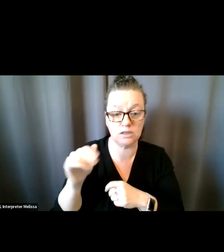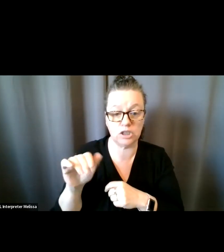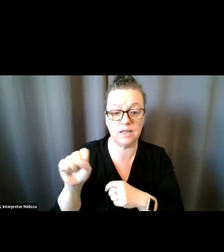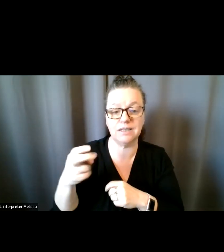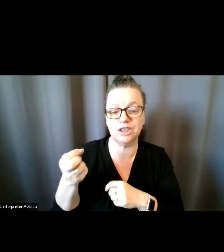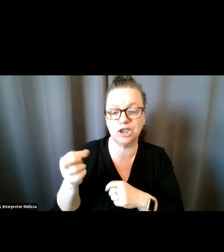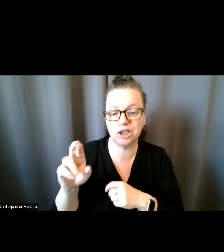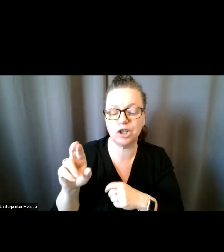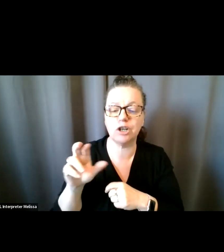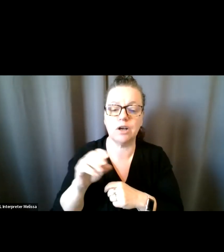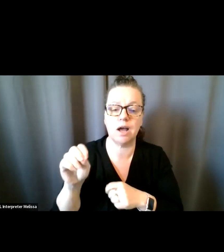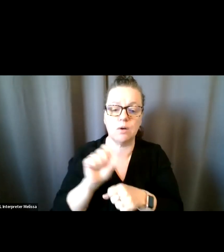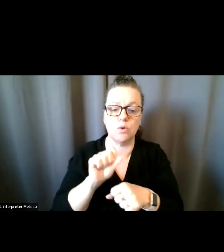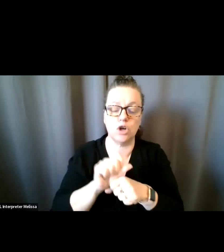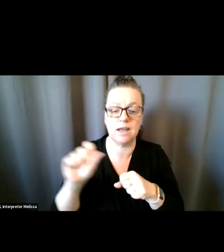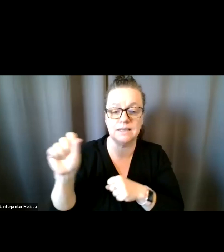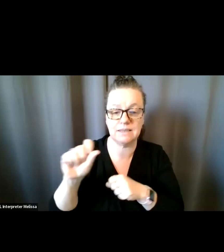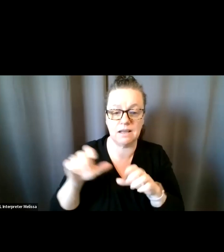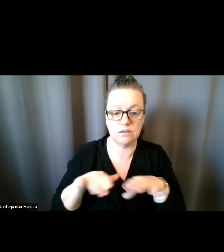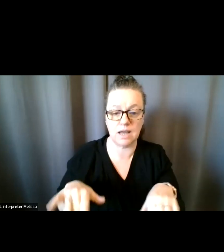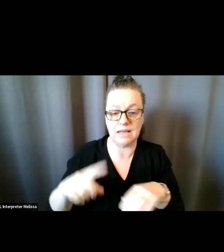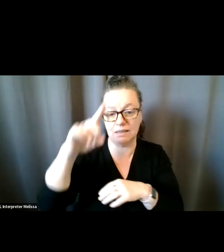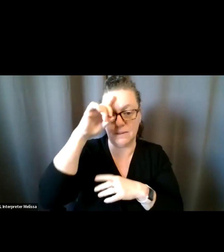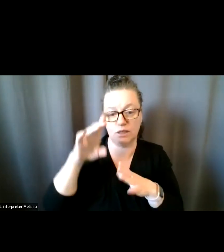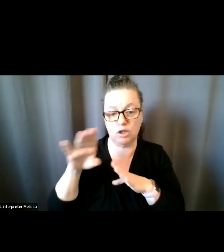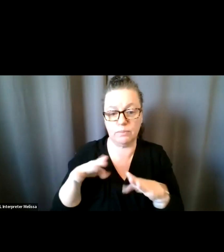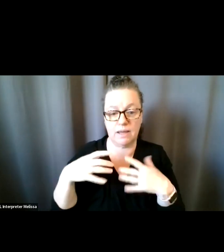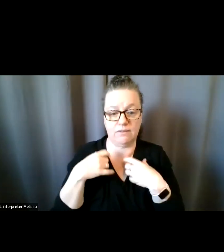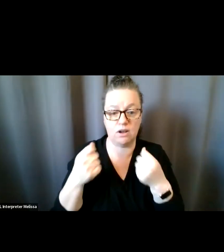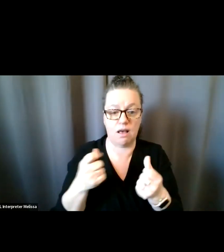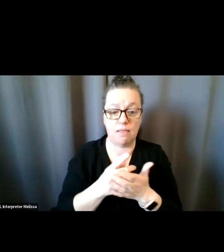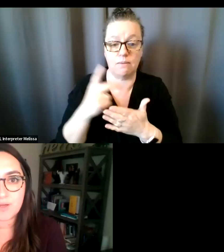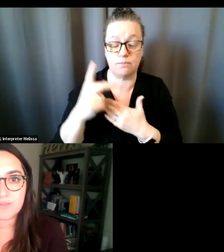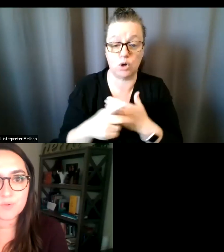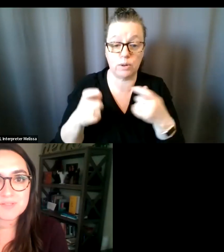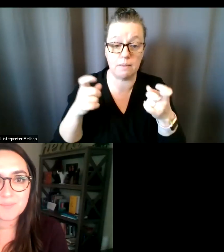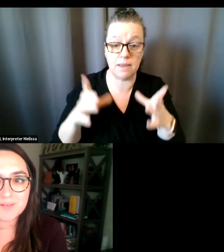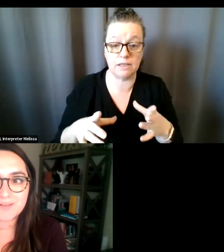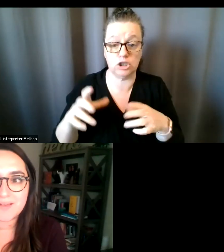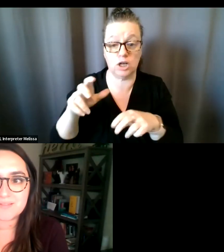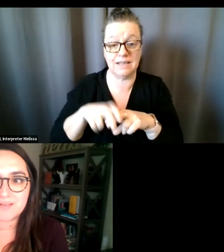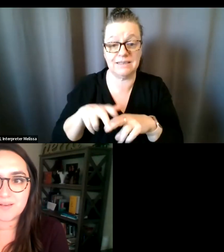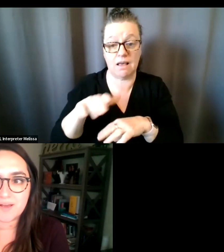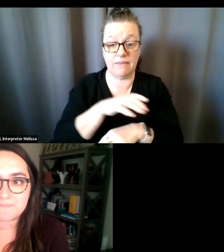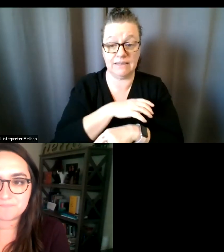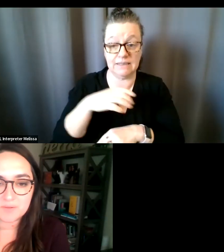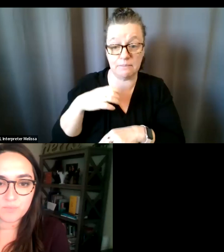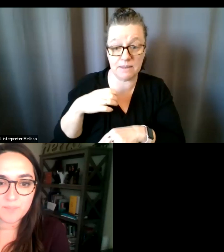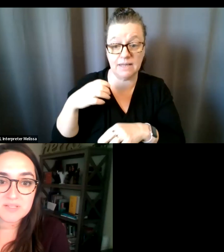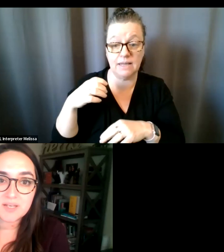pronouns. I work at Seattle Children's as the Mental and Behavioral Health Program Manager, and I sit on this CRIS committee as